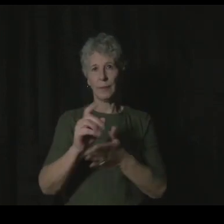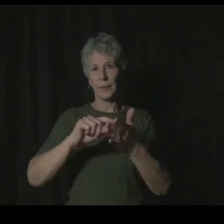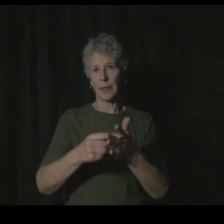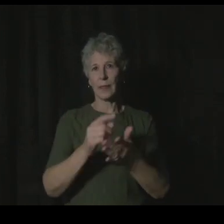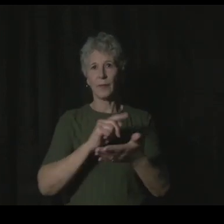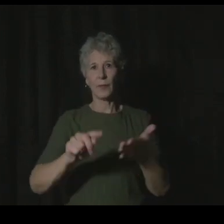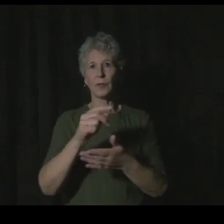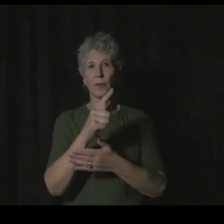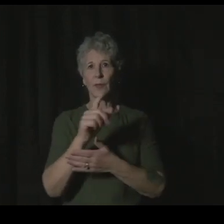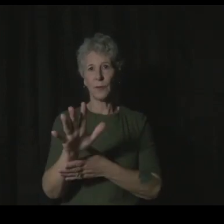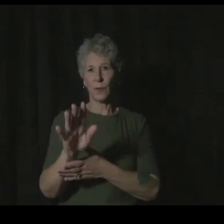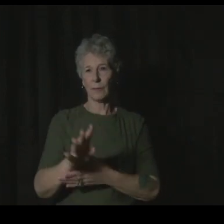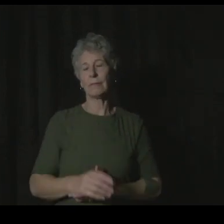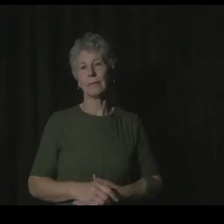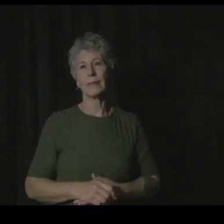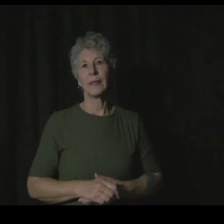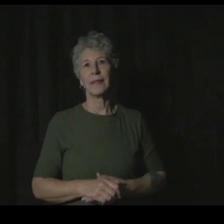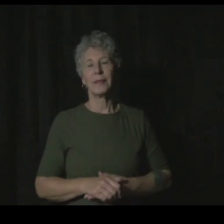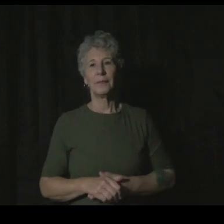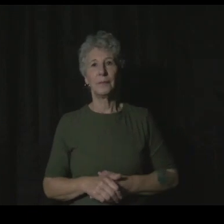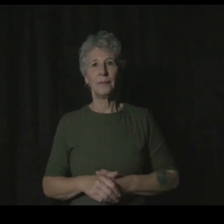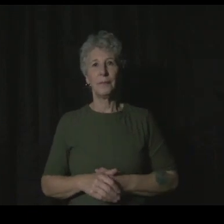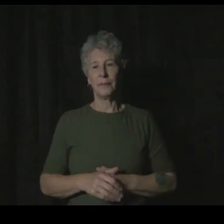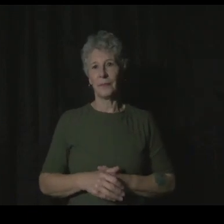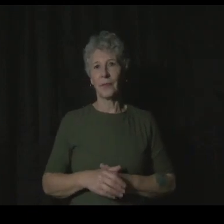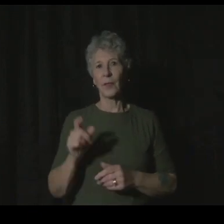verse 24, that is going to be the passage that they will be